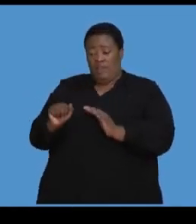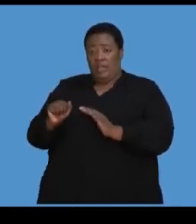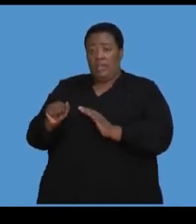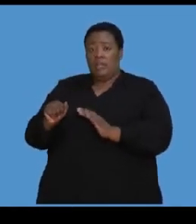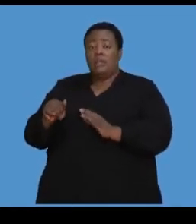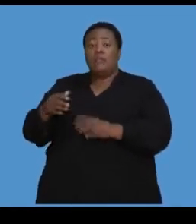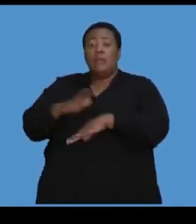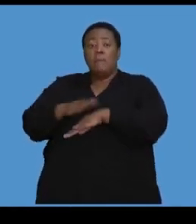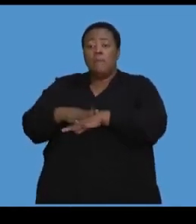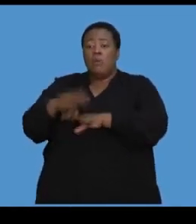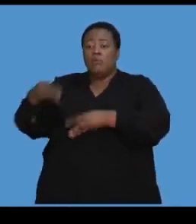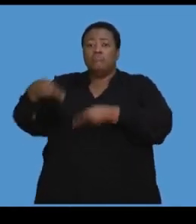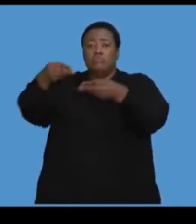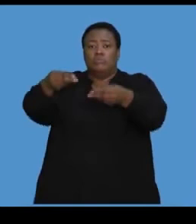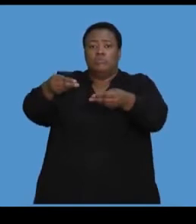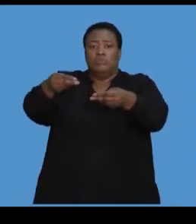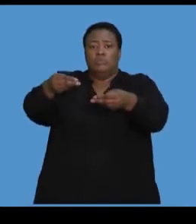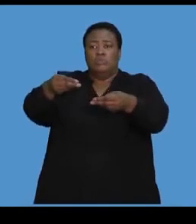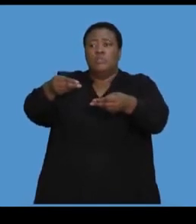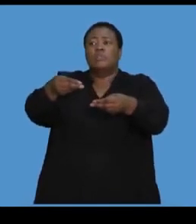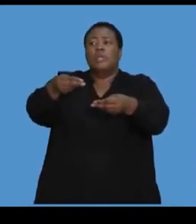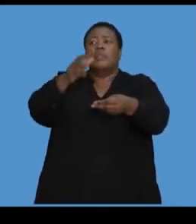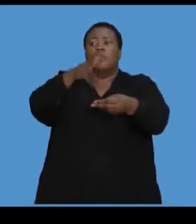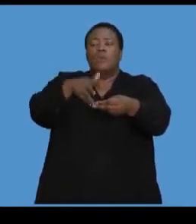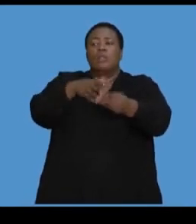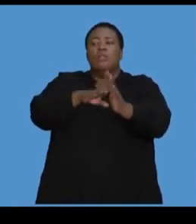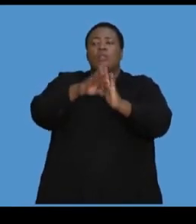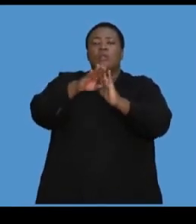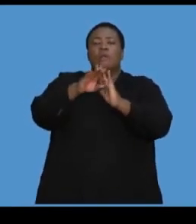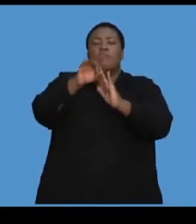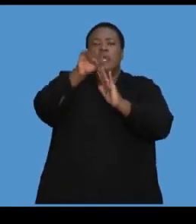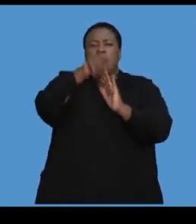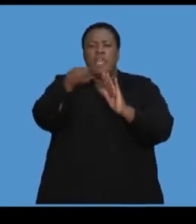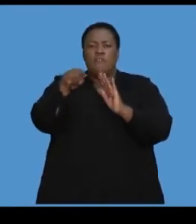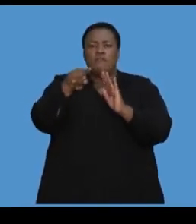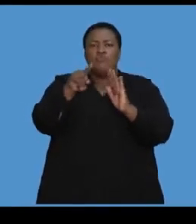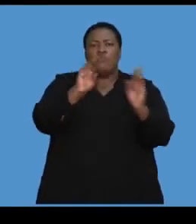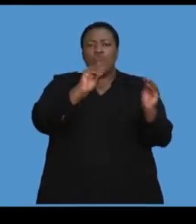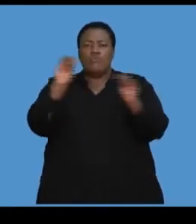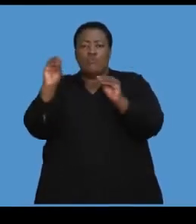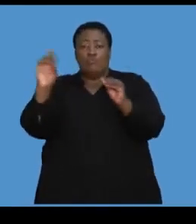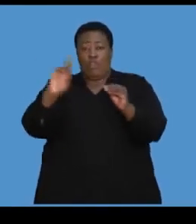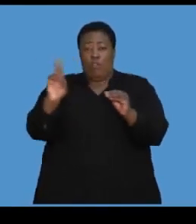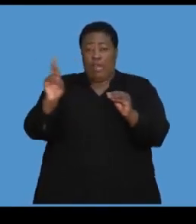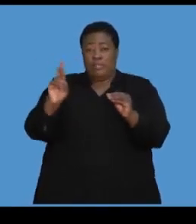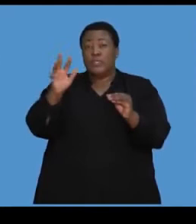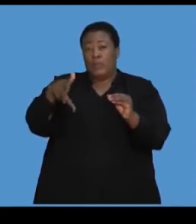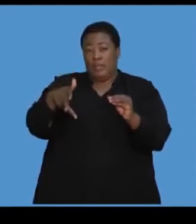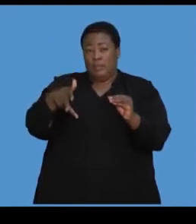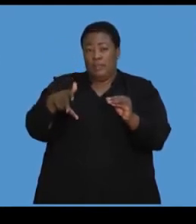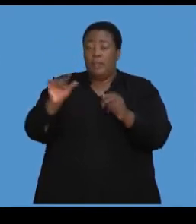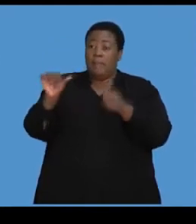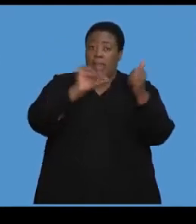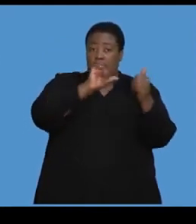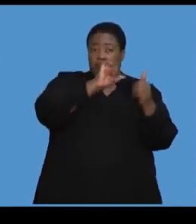African exports to China will shift the supply curve to the right, causing an increase in the demand for the